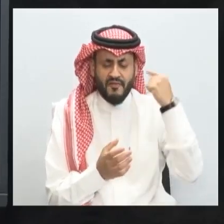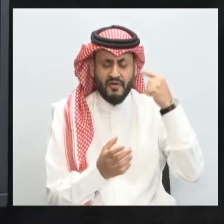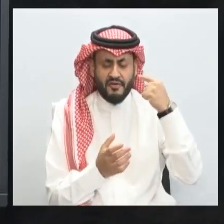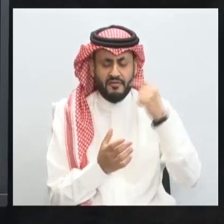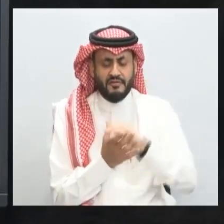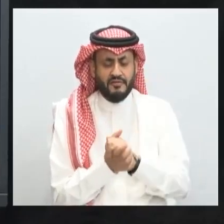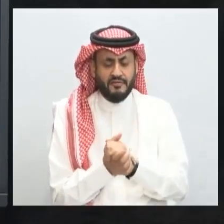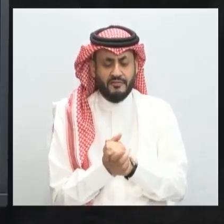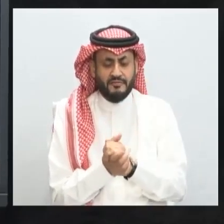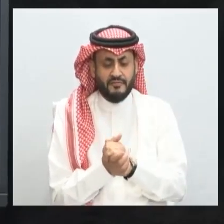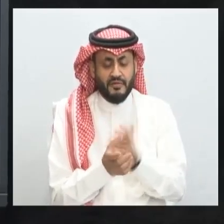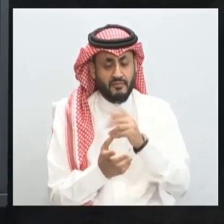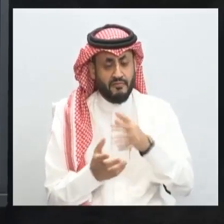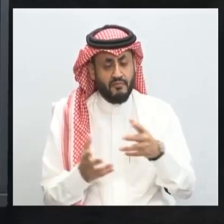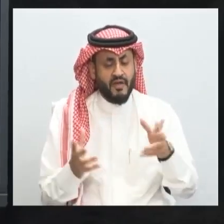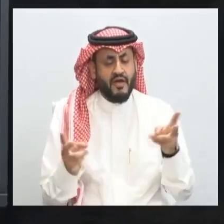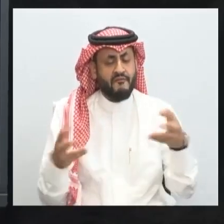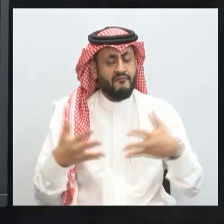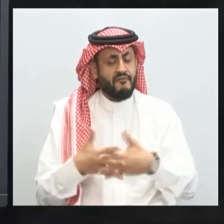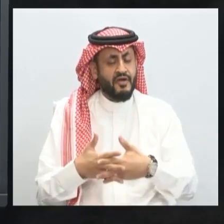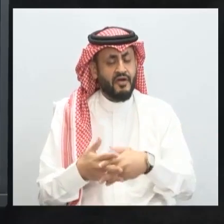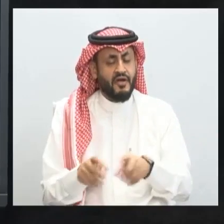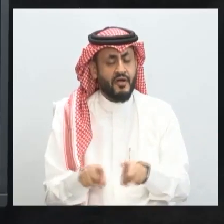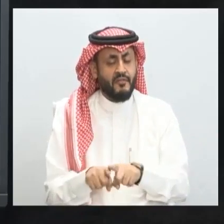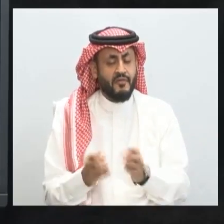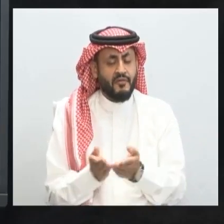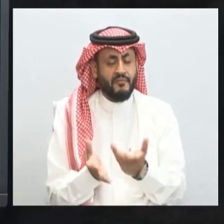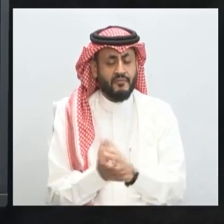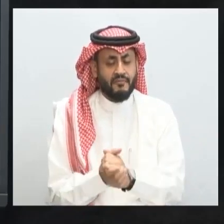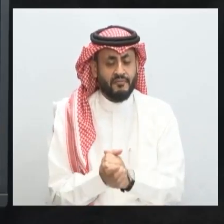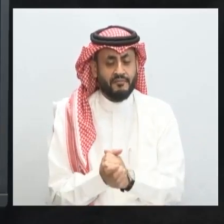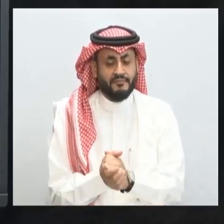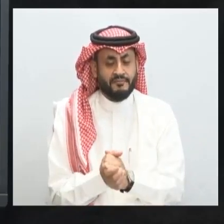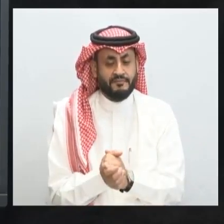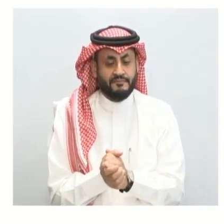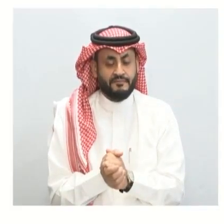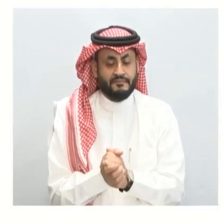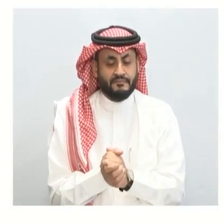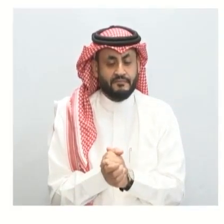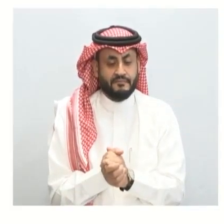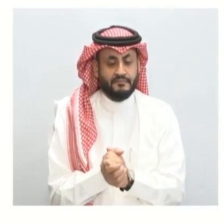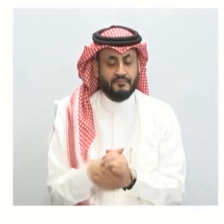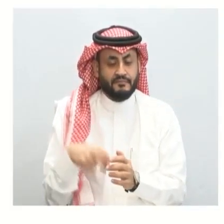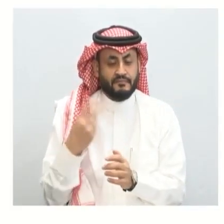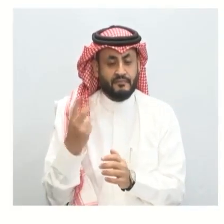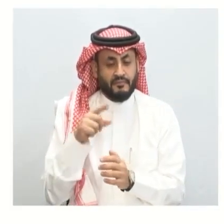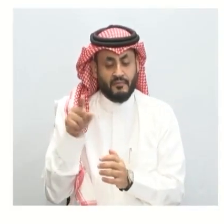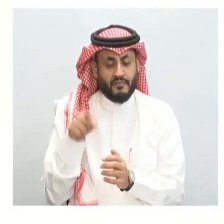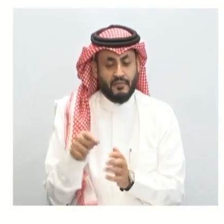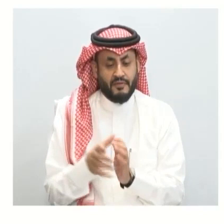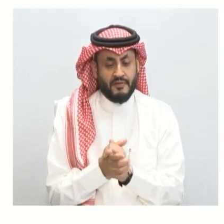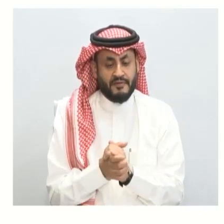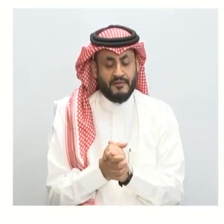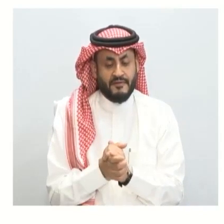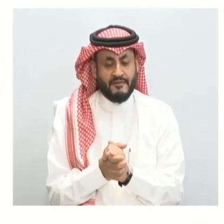You can also share your thoughts with a classmate or with a friend. We have the other question,